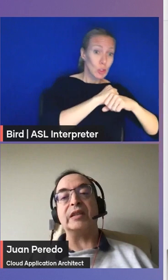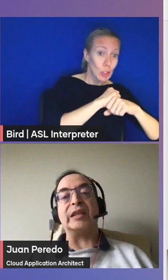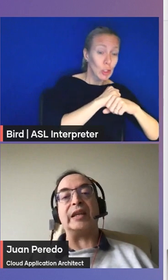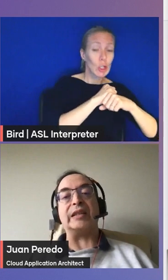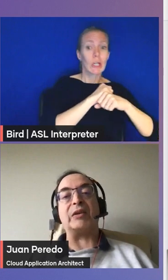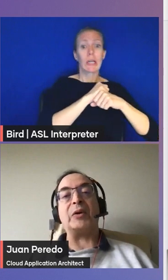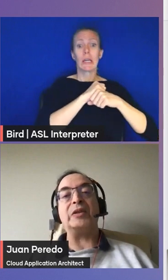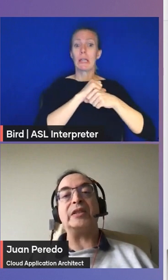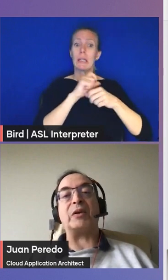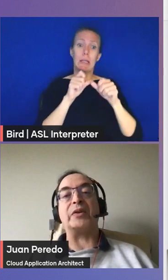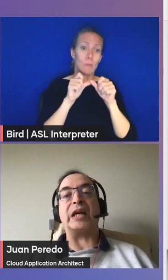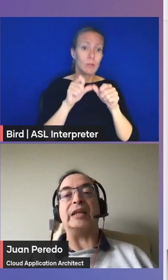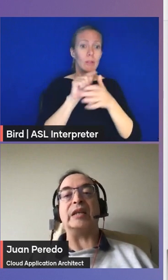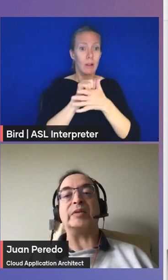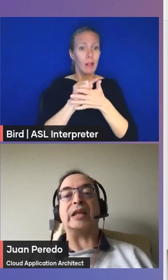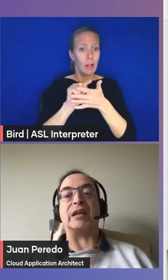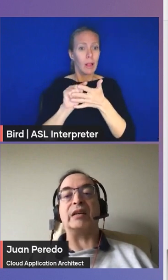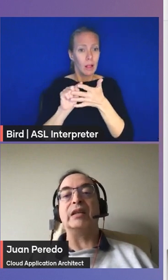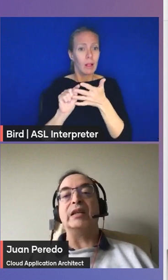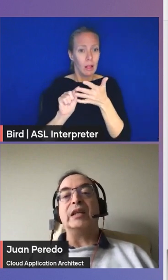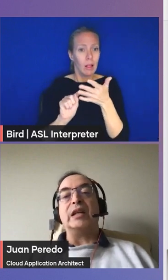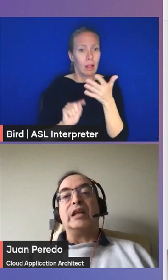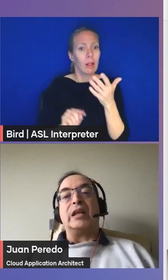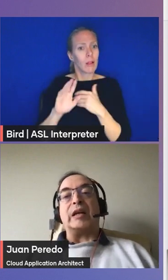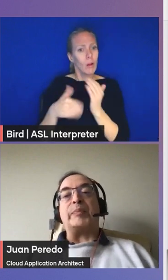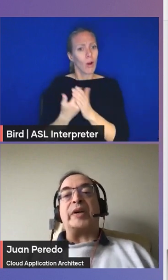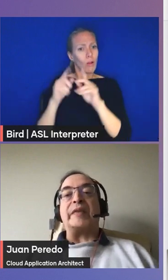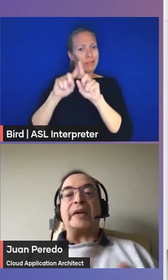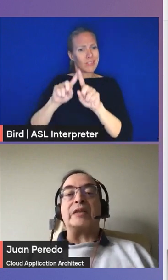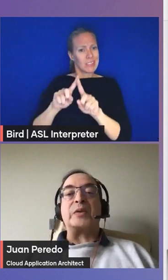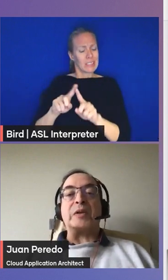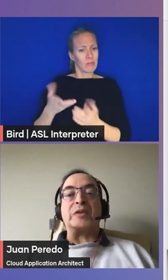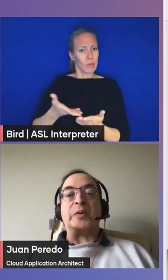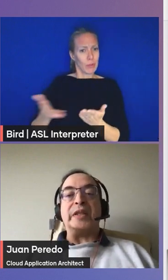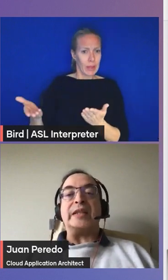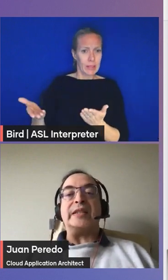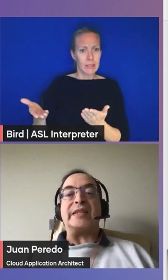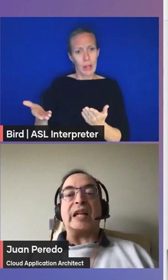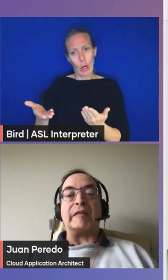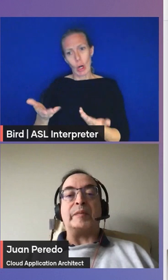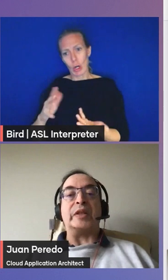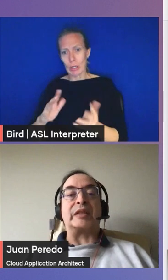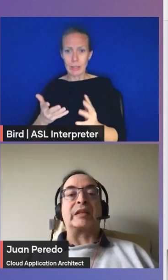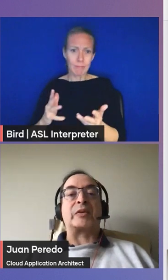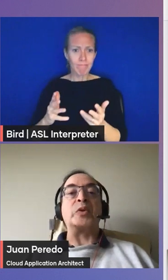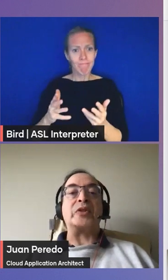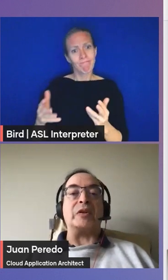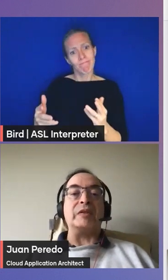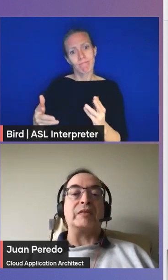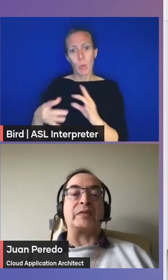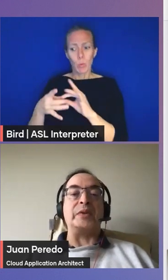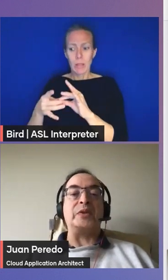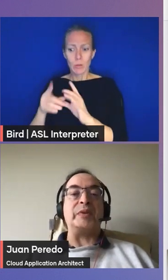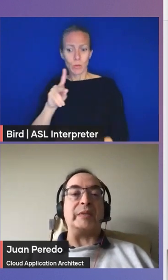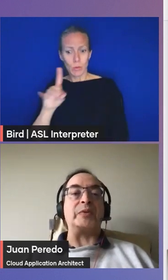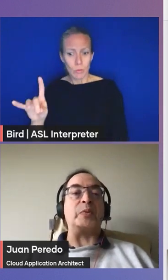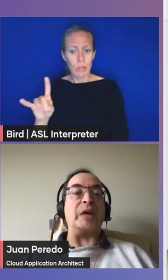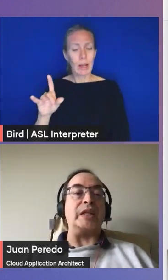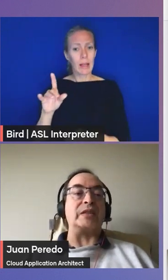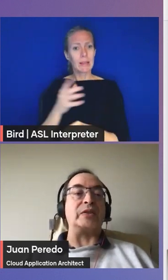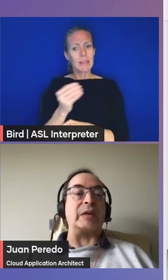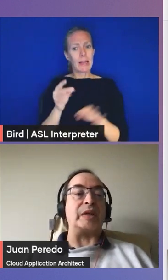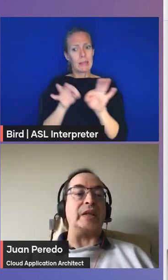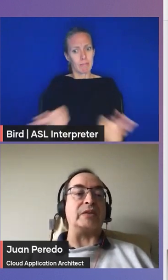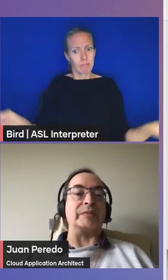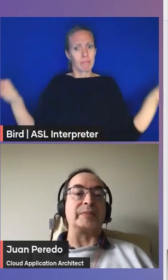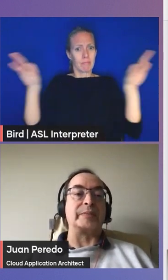persistent, and all these other items that are peripheral to Kubernetes itself, but crucial for you to be able to